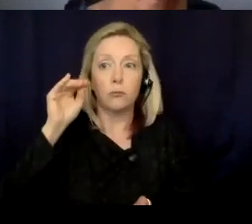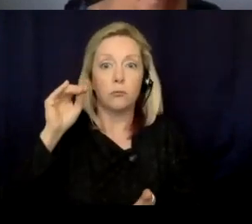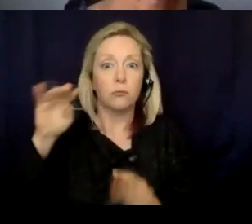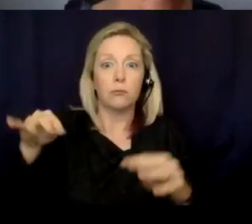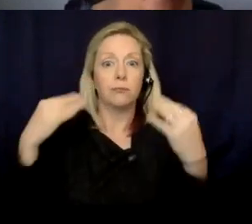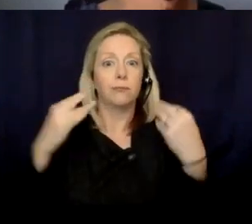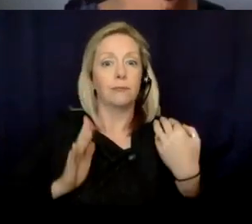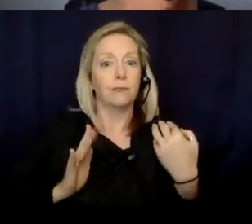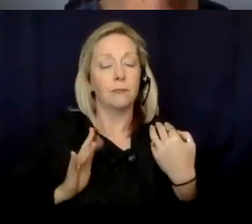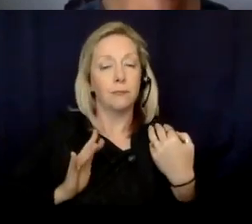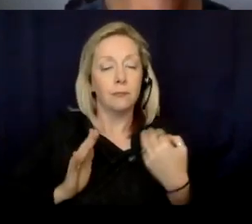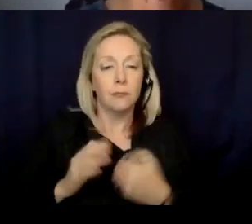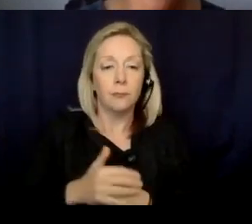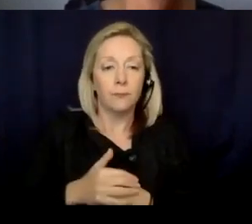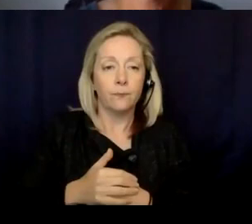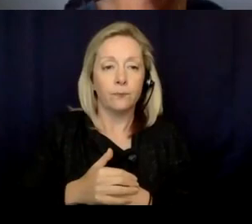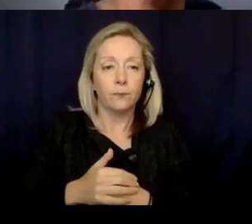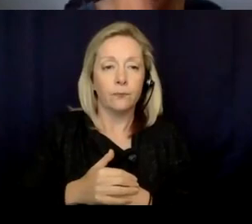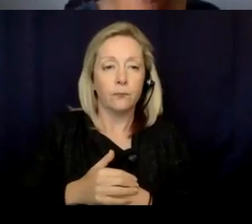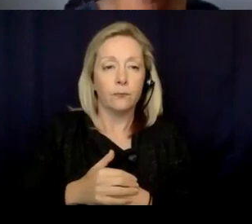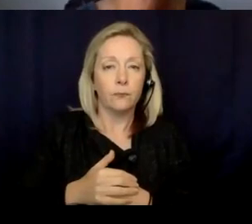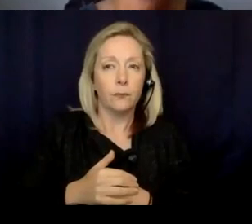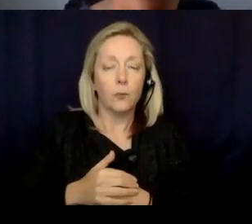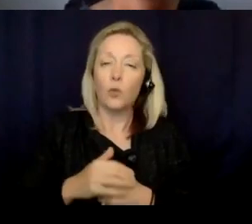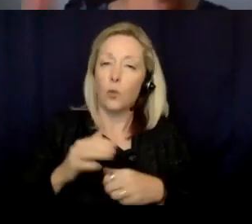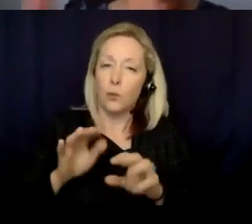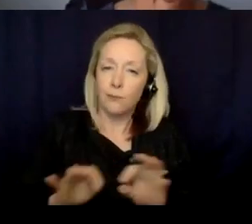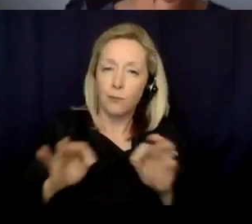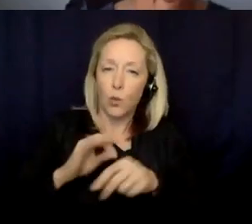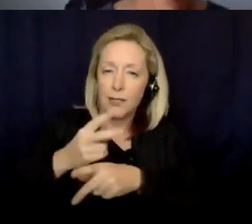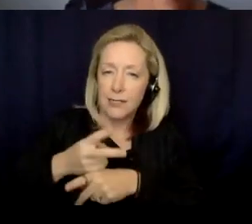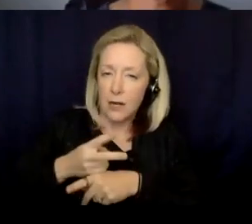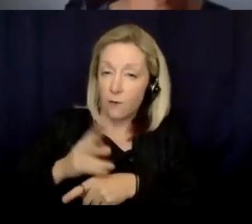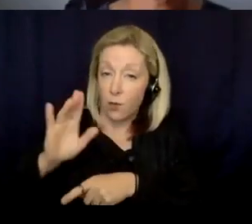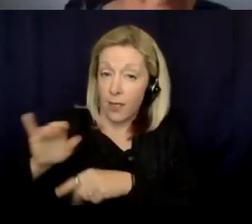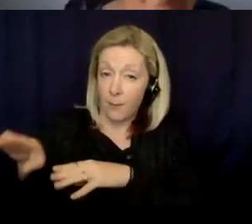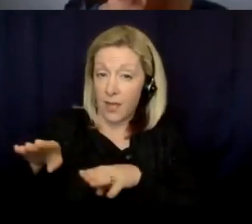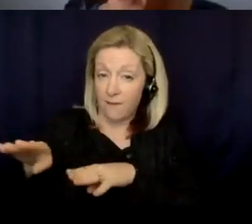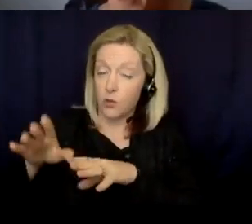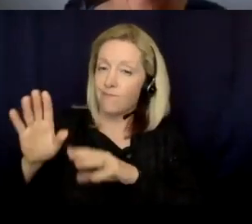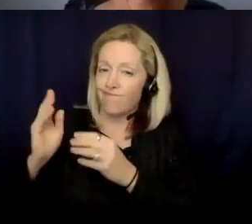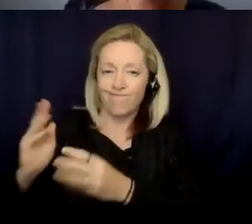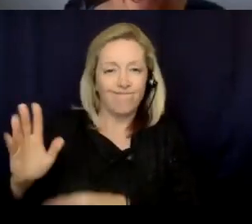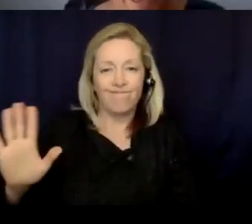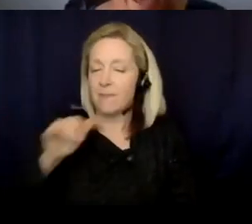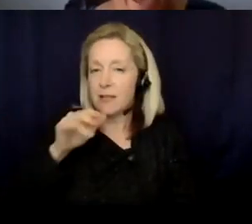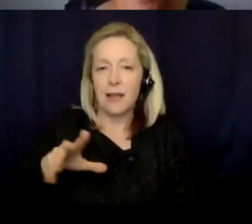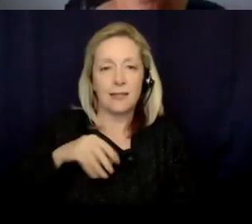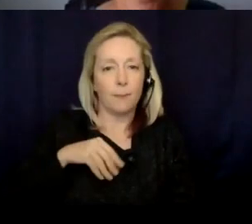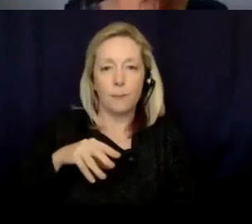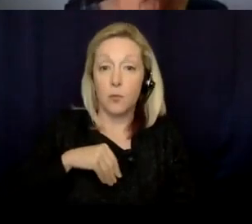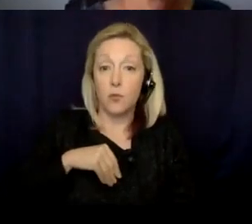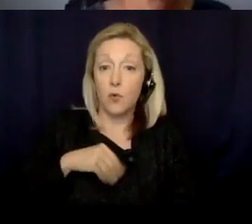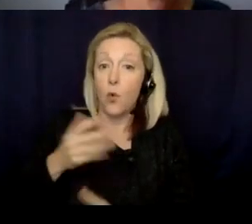attention. So you have to then carefully take that behavior and let them know that's not the way we get